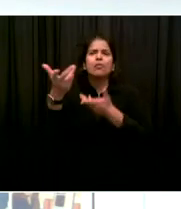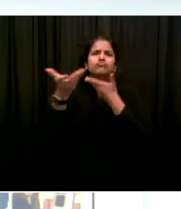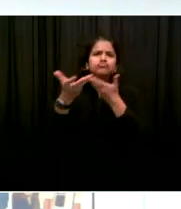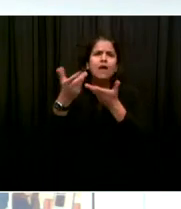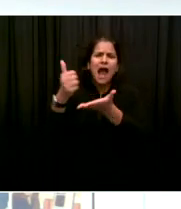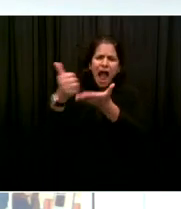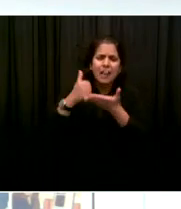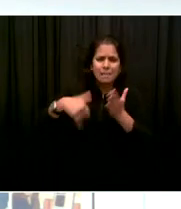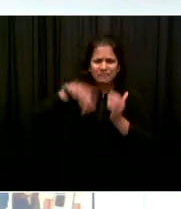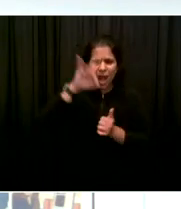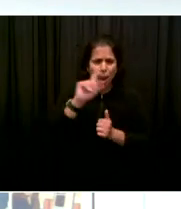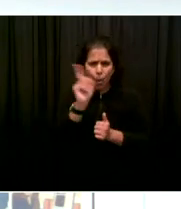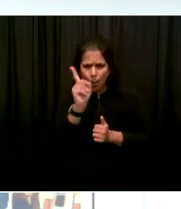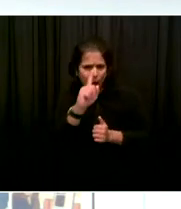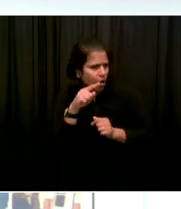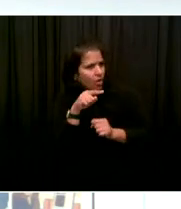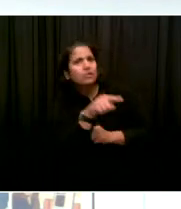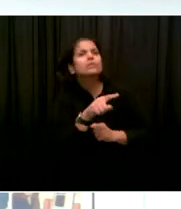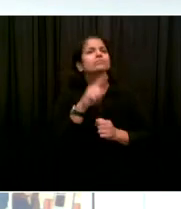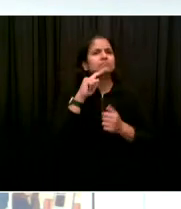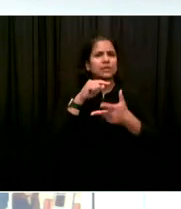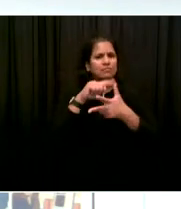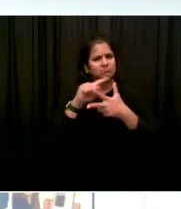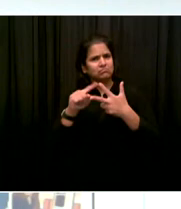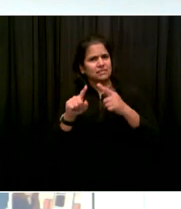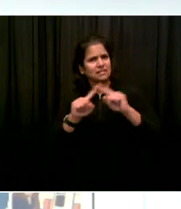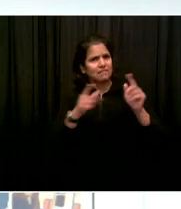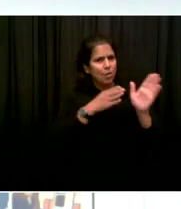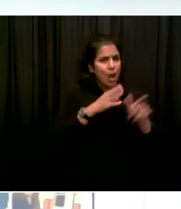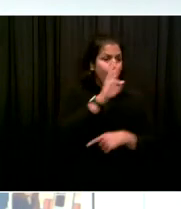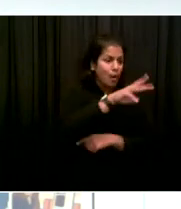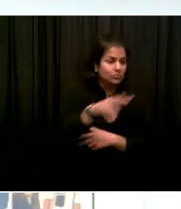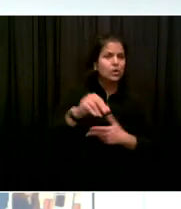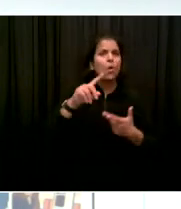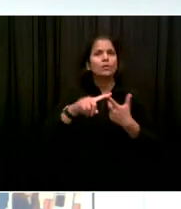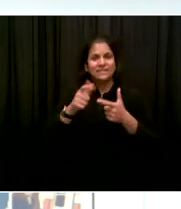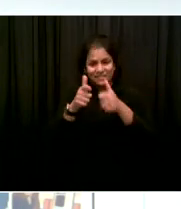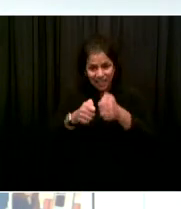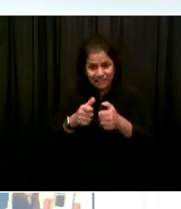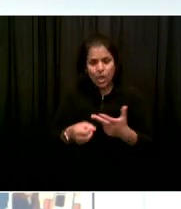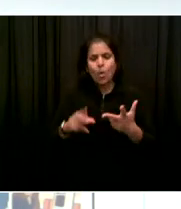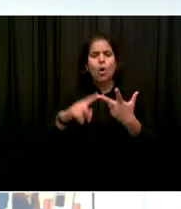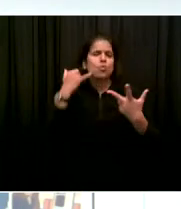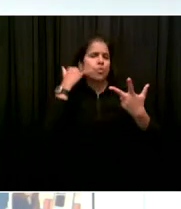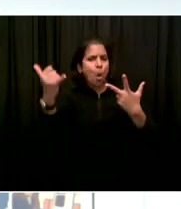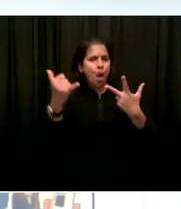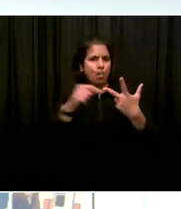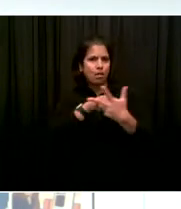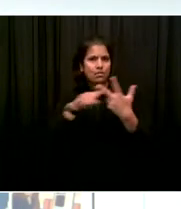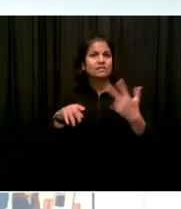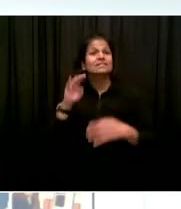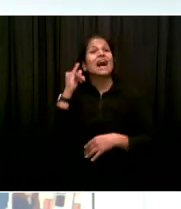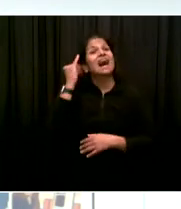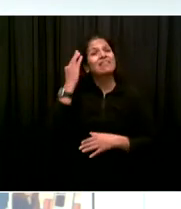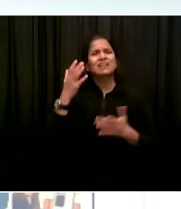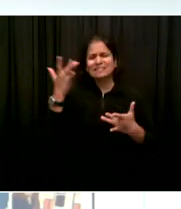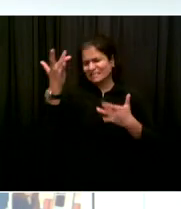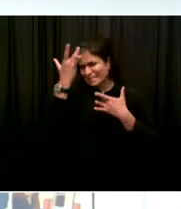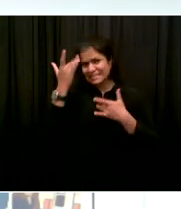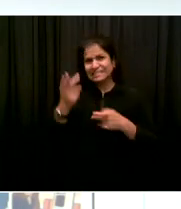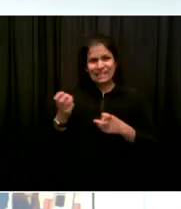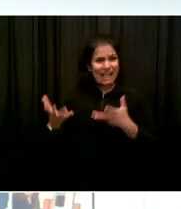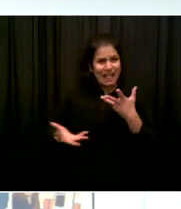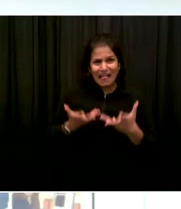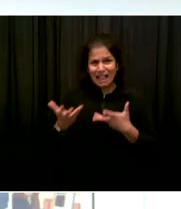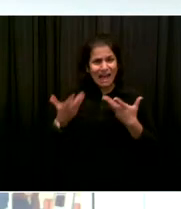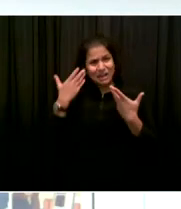access testing, because we know when someone is feeling sick, you know, they just need a little bit of help to figure out how to get to the right place.